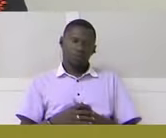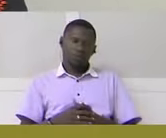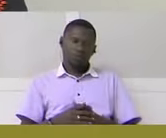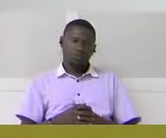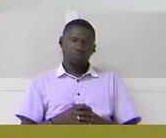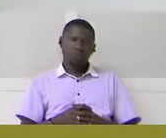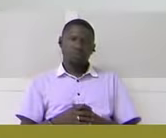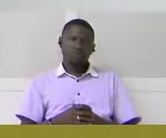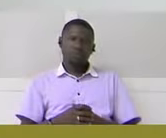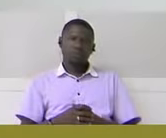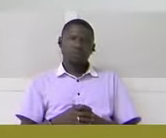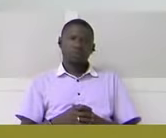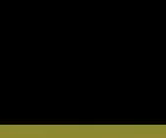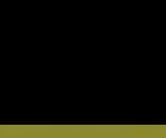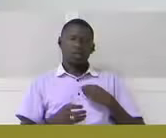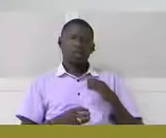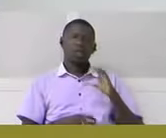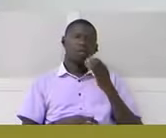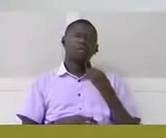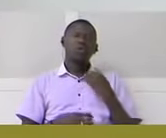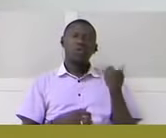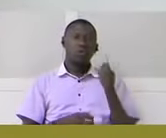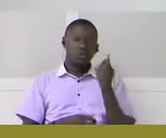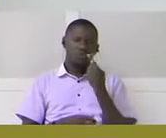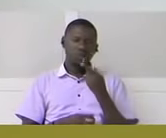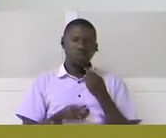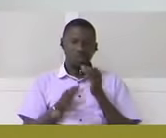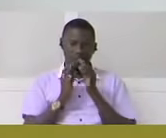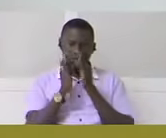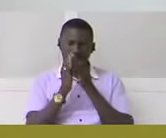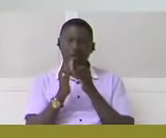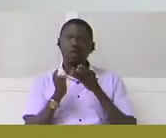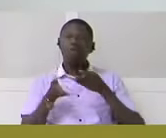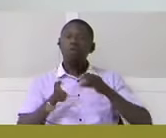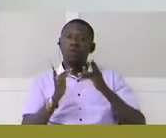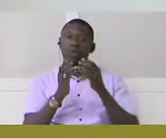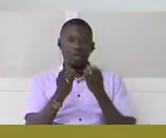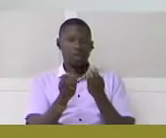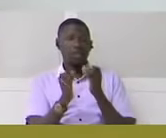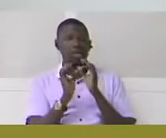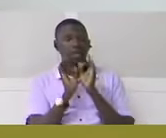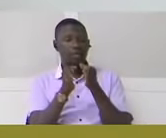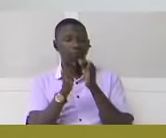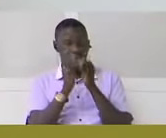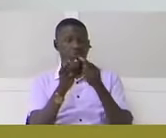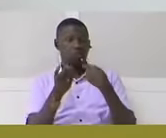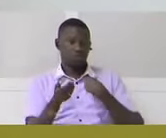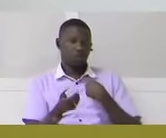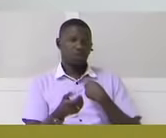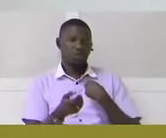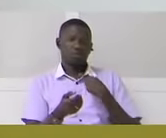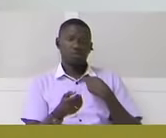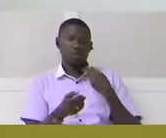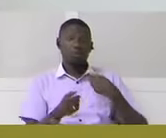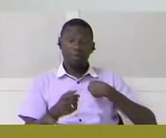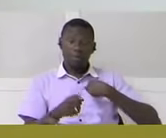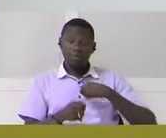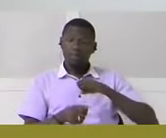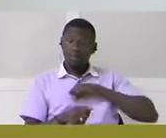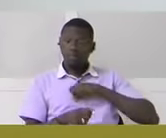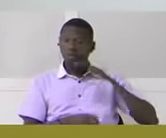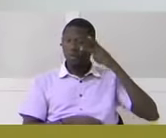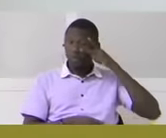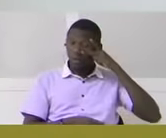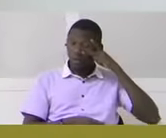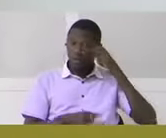I can only tell me the way it is narrated. I did not see it physically. Nsimem fono wala mi ndi ya fonyo nyame bar defon kundu nyana na masede